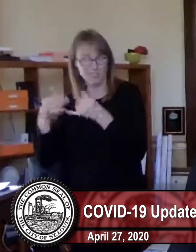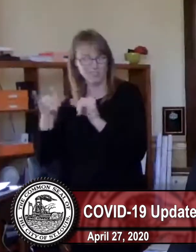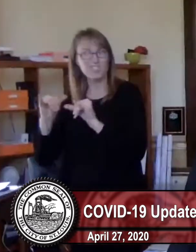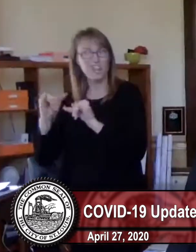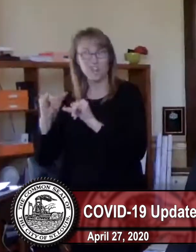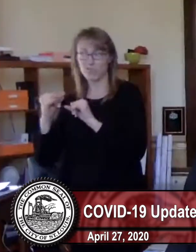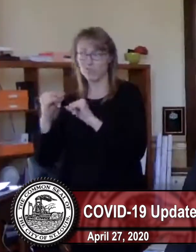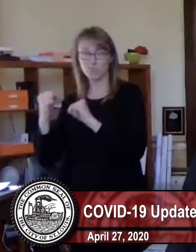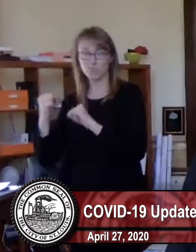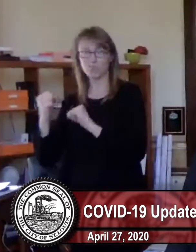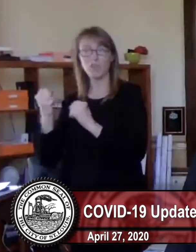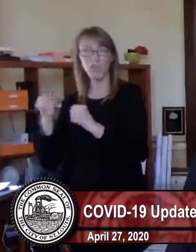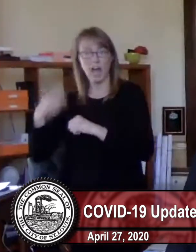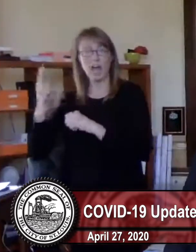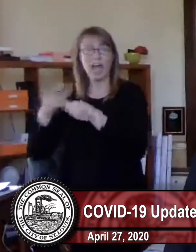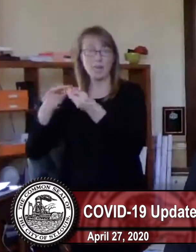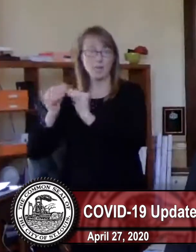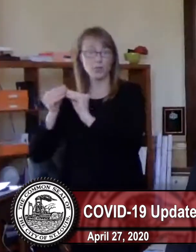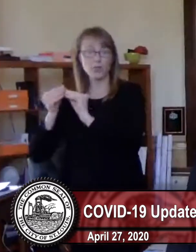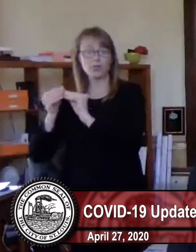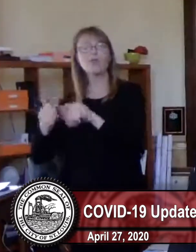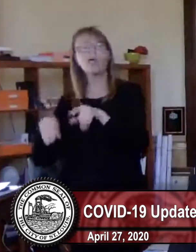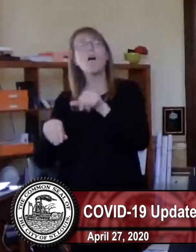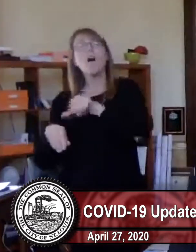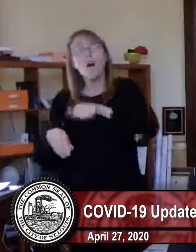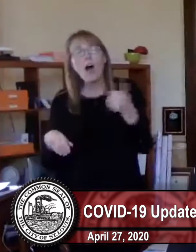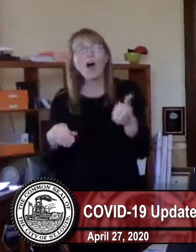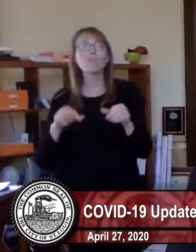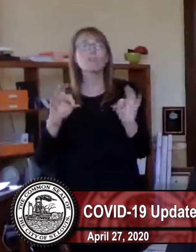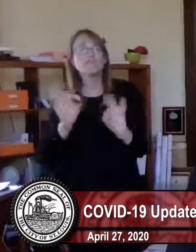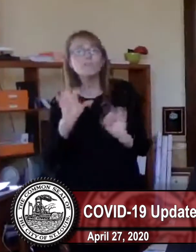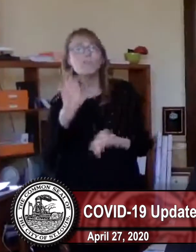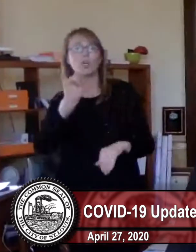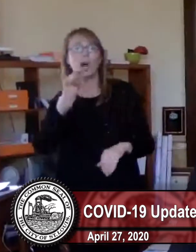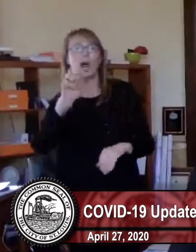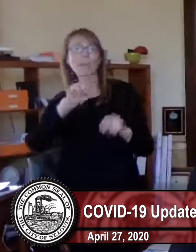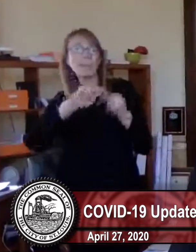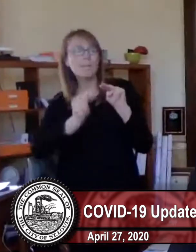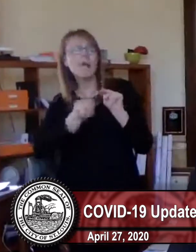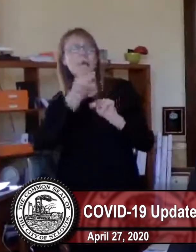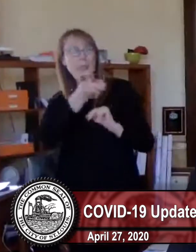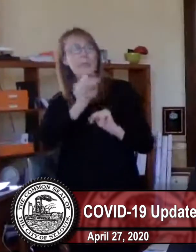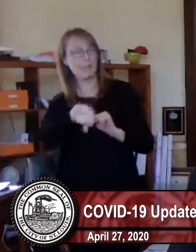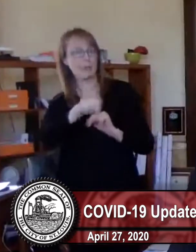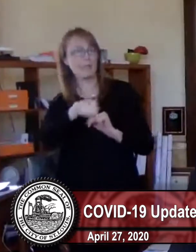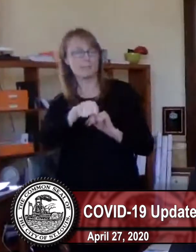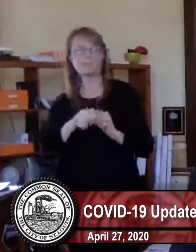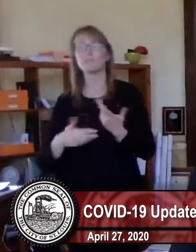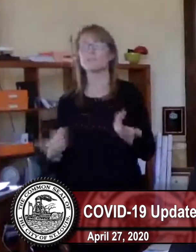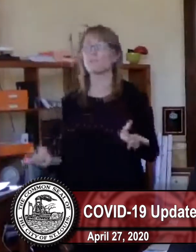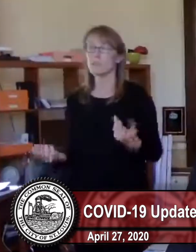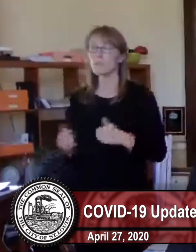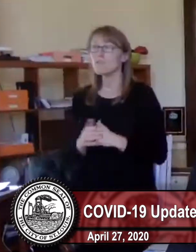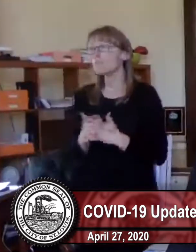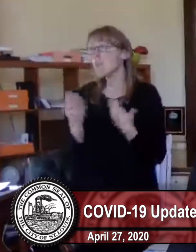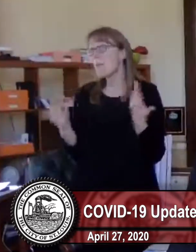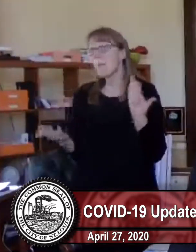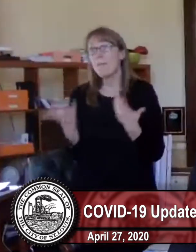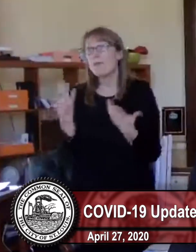crime. And, it's a combination of things. People are at home. People are under a lot of stress, perhaps.